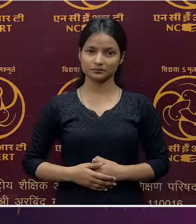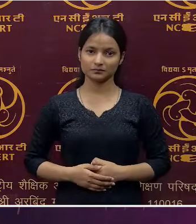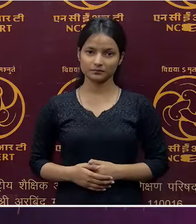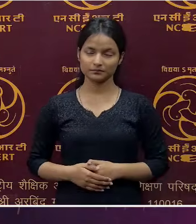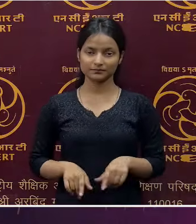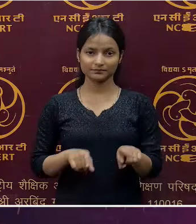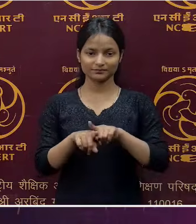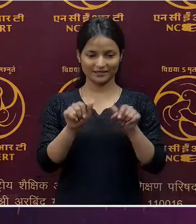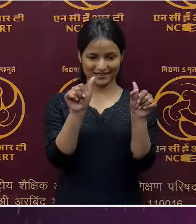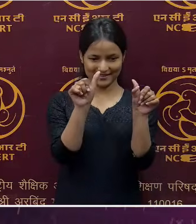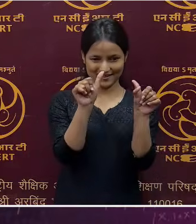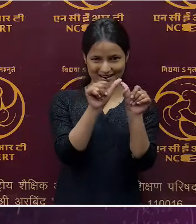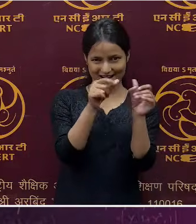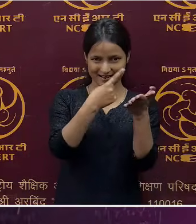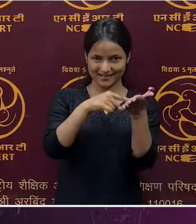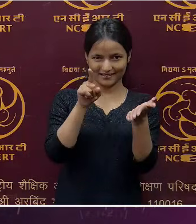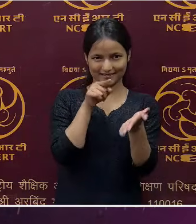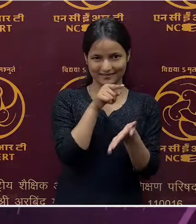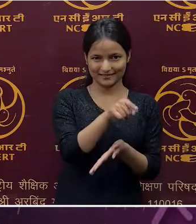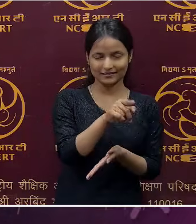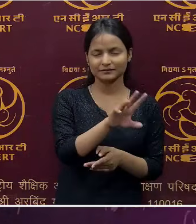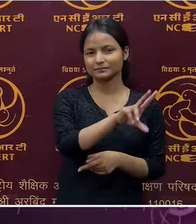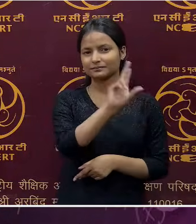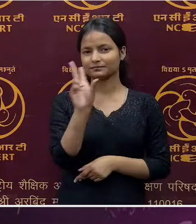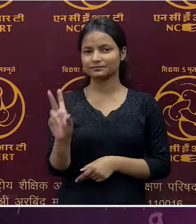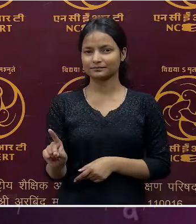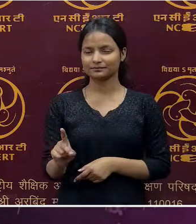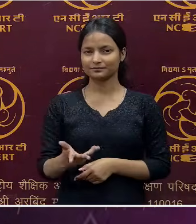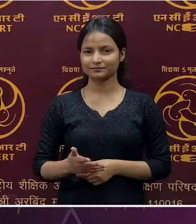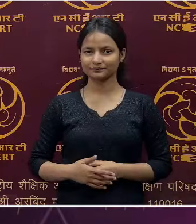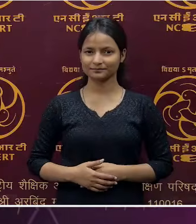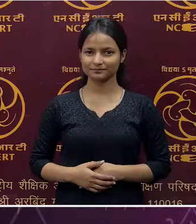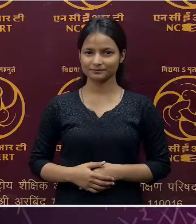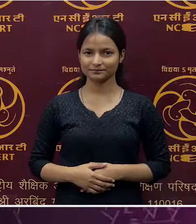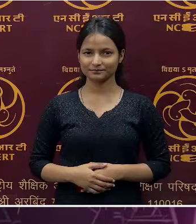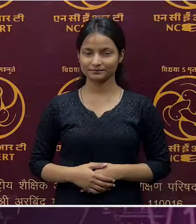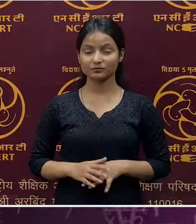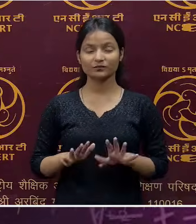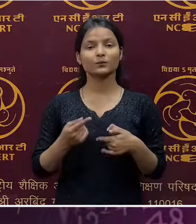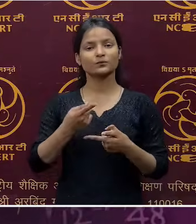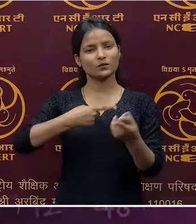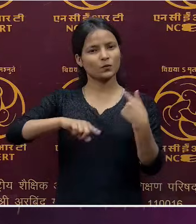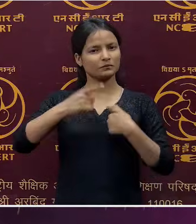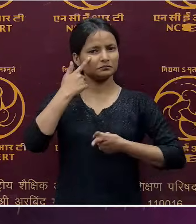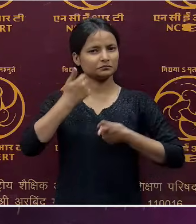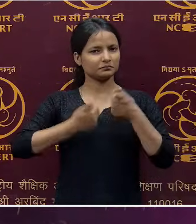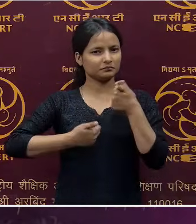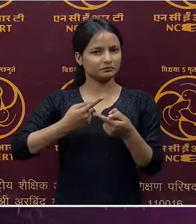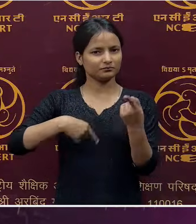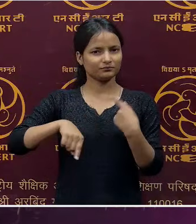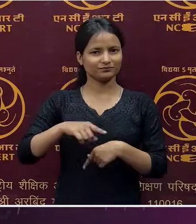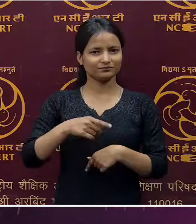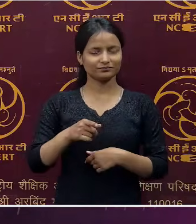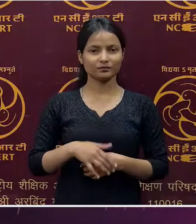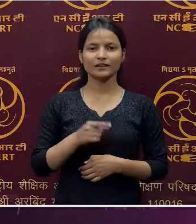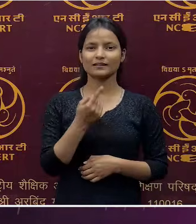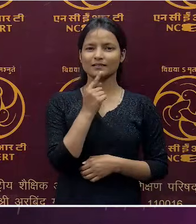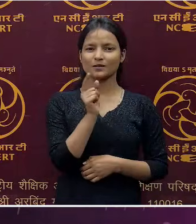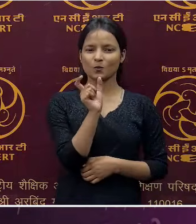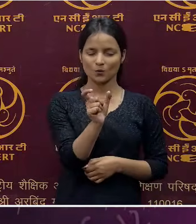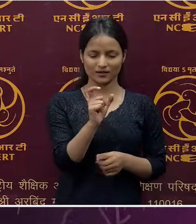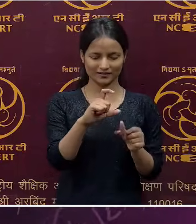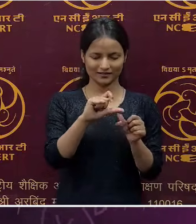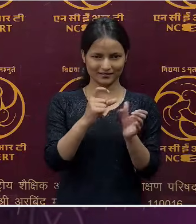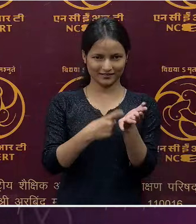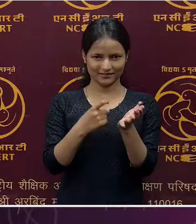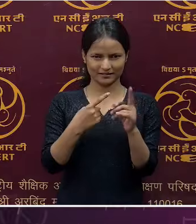A is correct, and this way we can do our assessment. What is the term Cartesian product is the